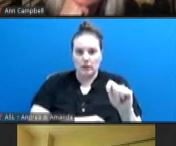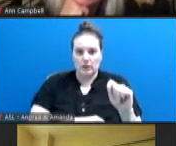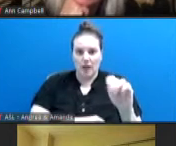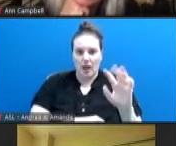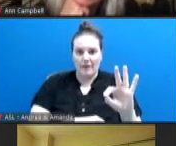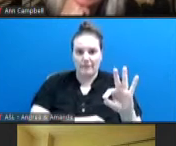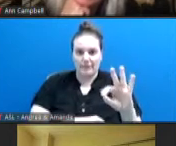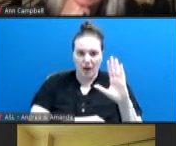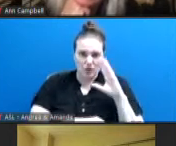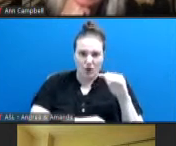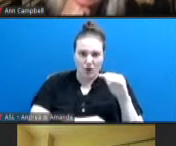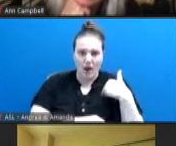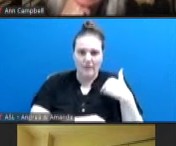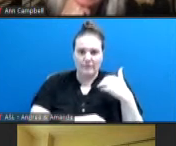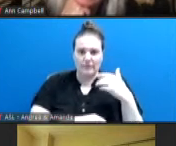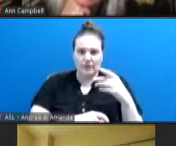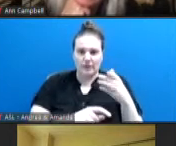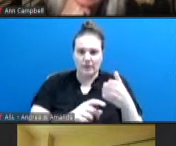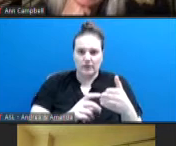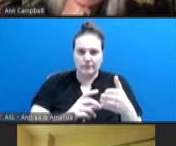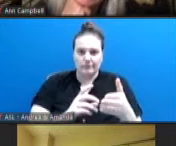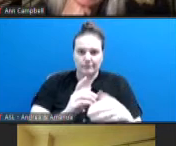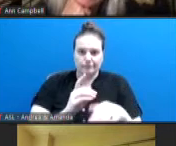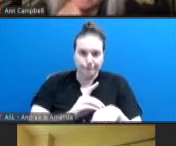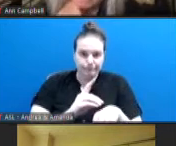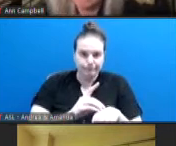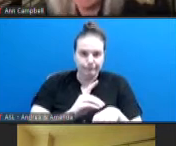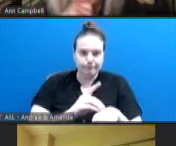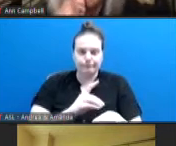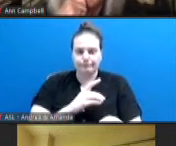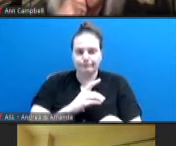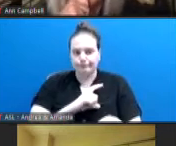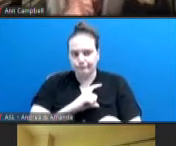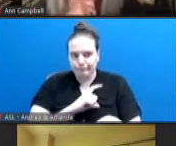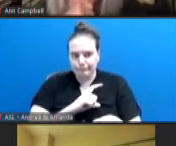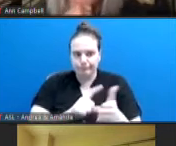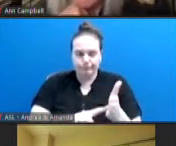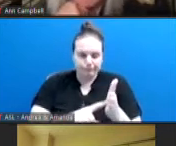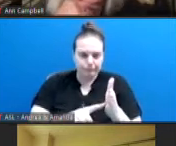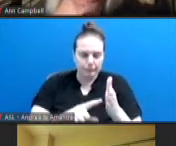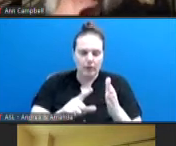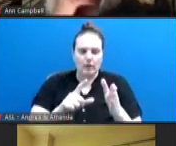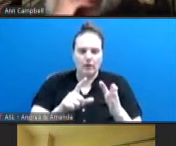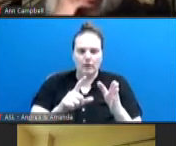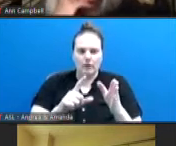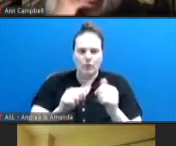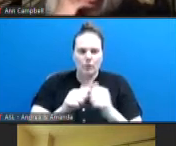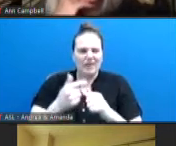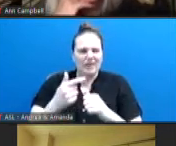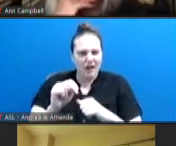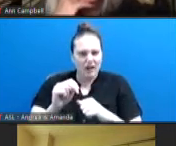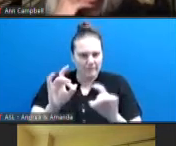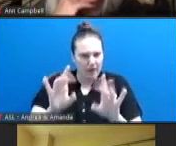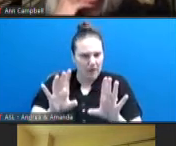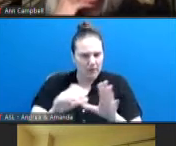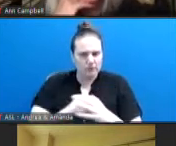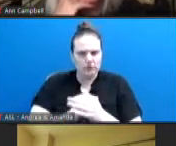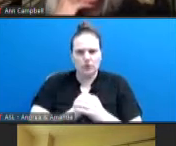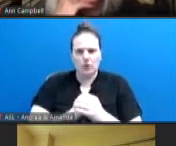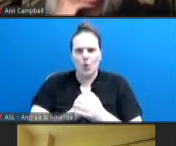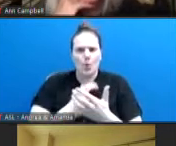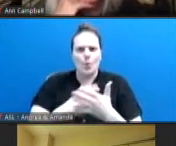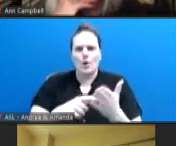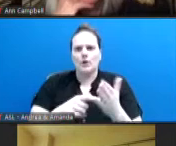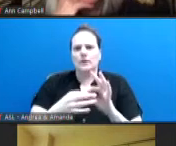have deputized the officers in a different team that's dealing with investigations of gun violence. So what's the